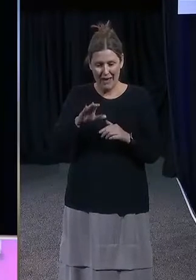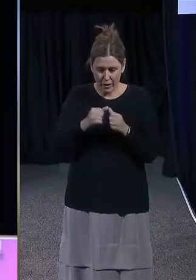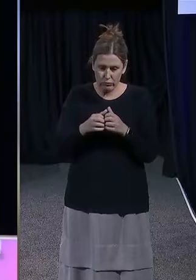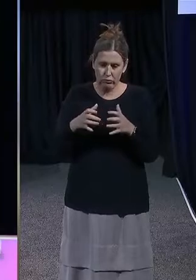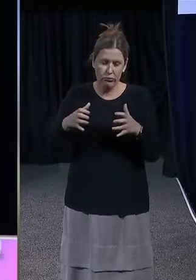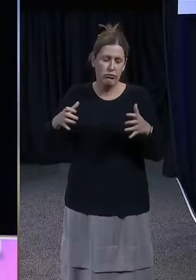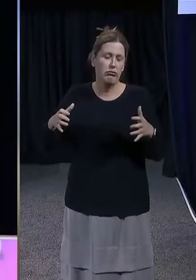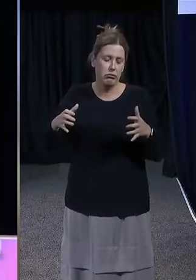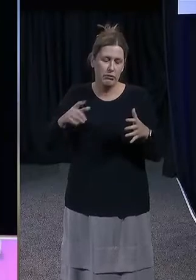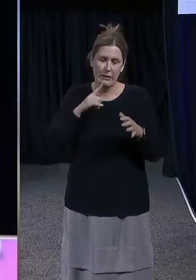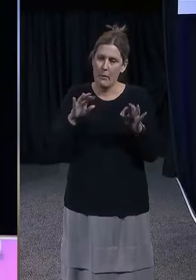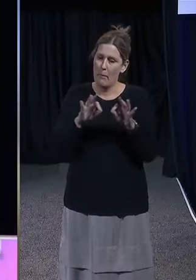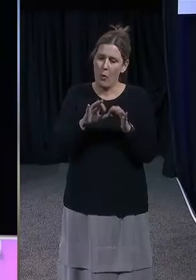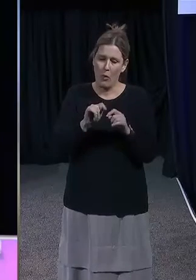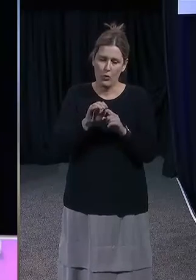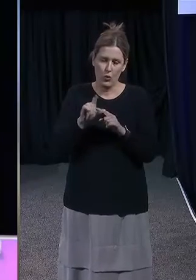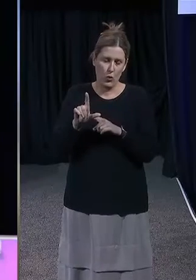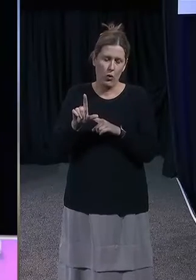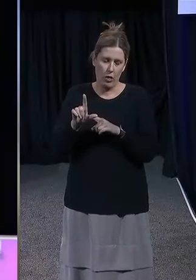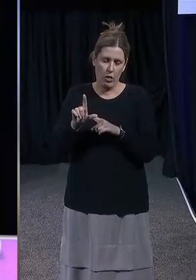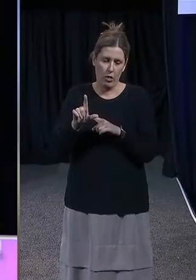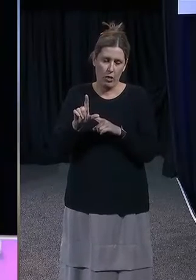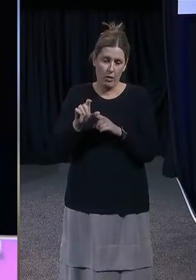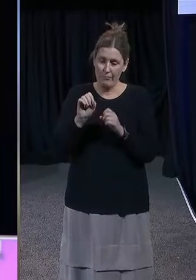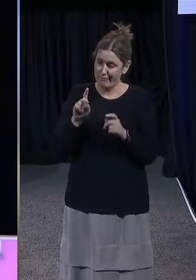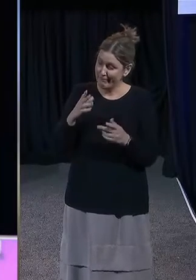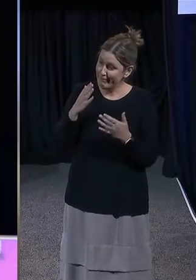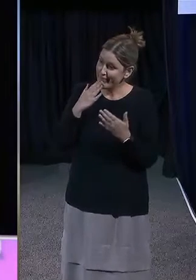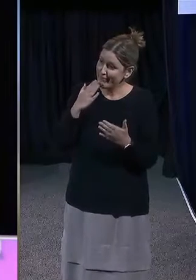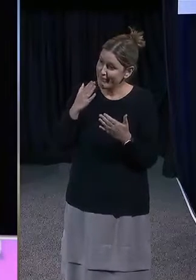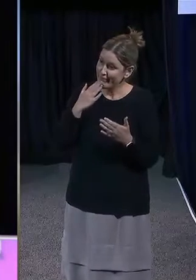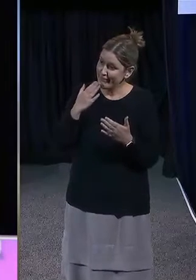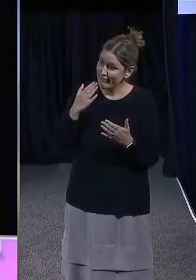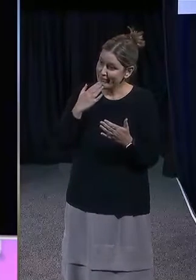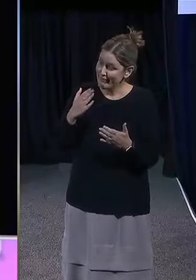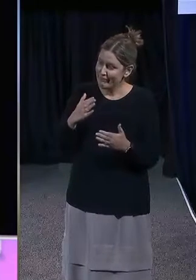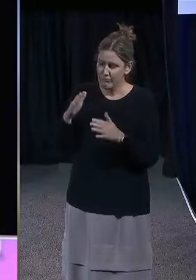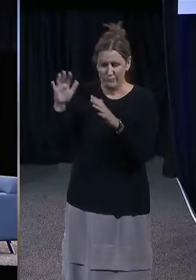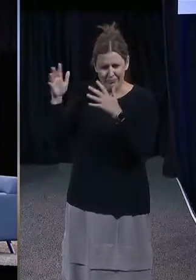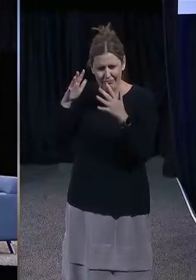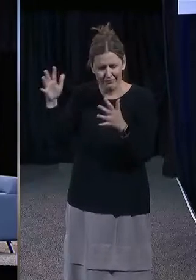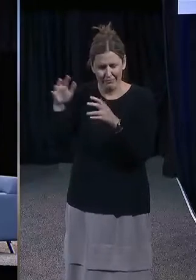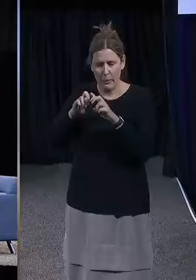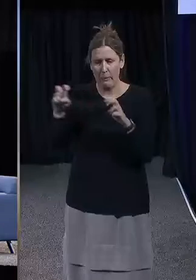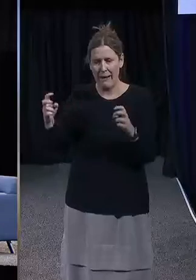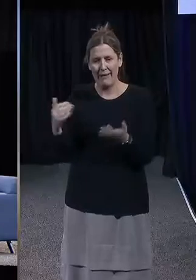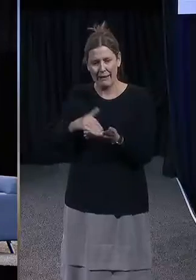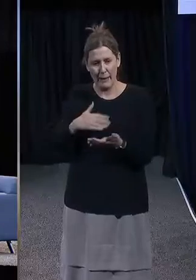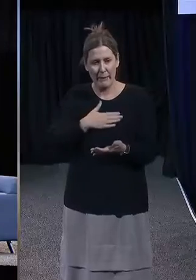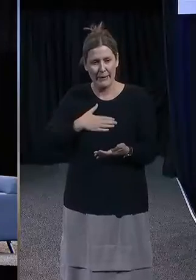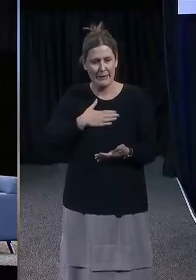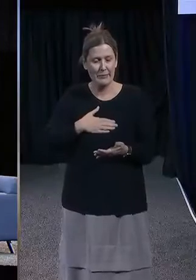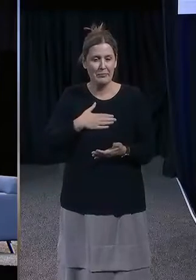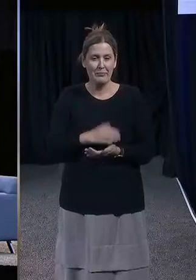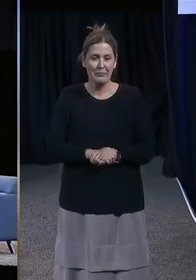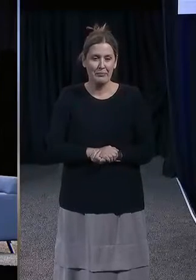absolutely an important tool. So with that, I want to thank you all. Give this panel another round of applause.